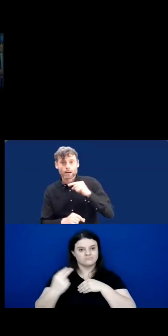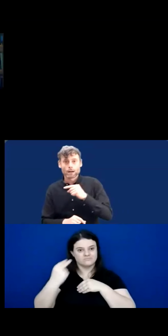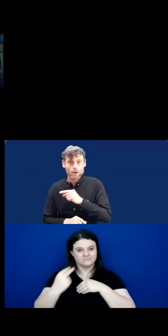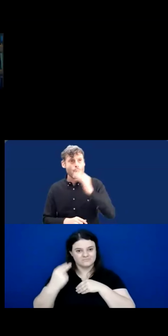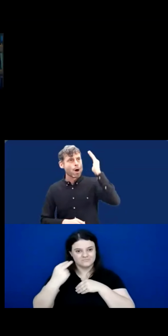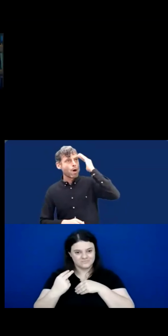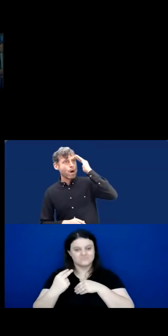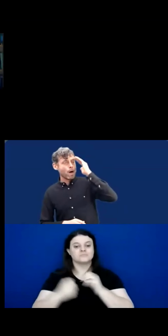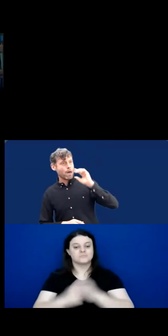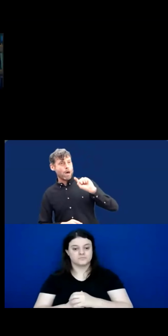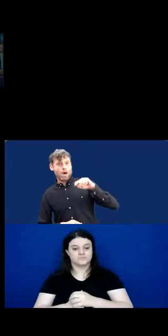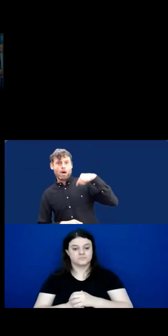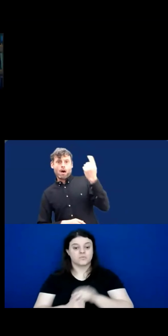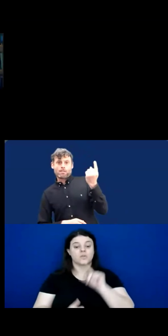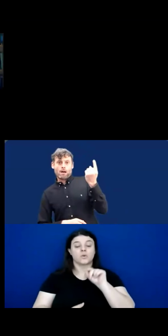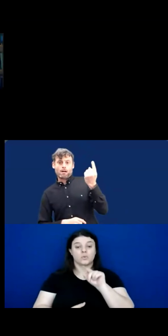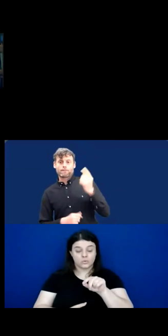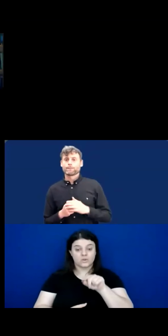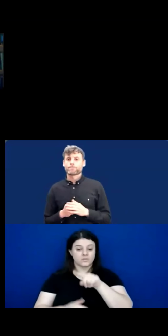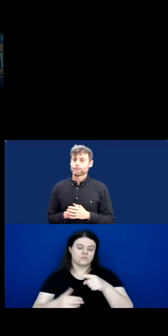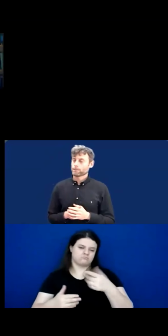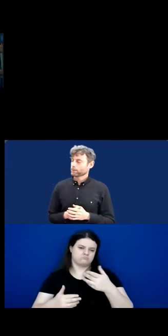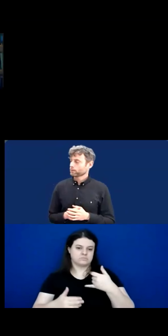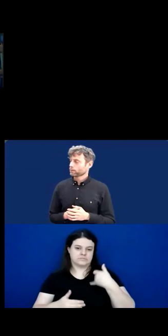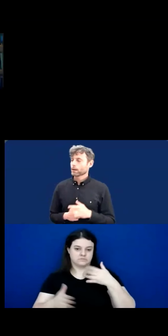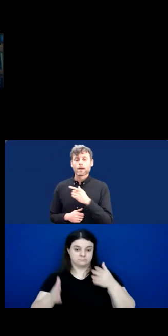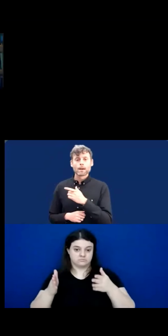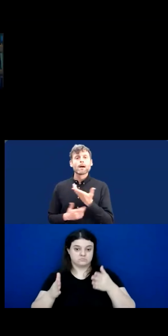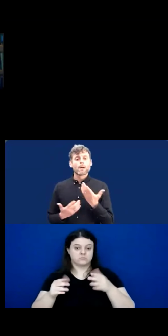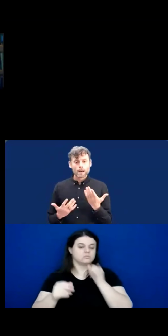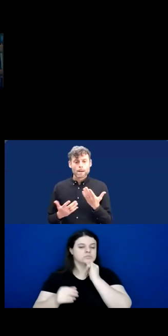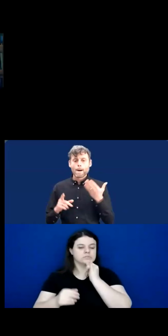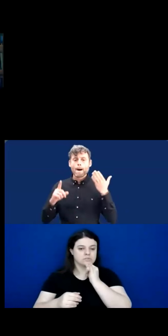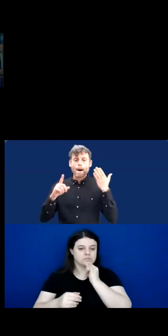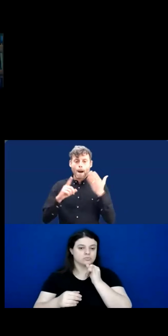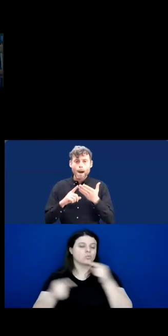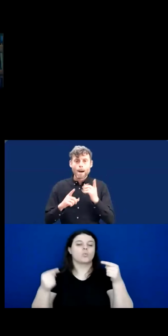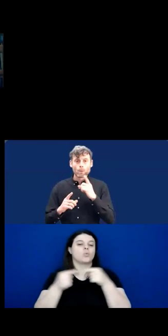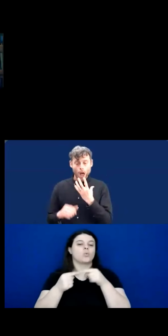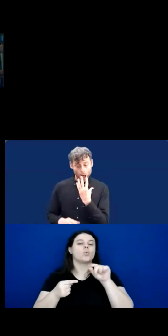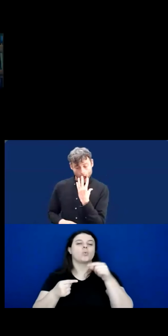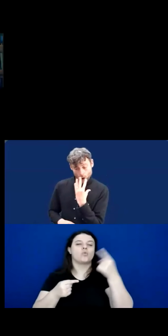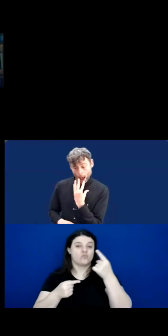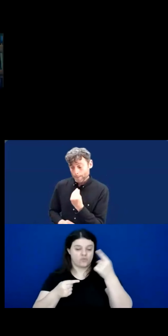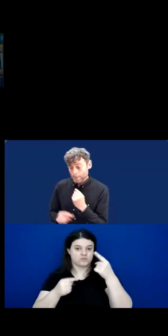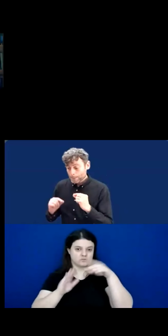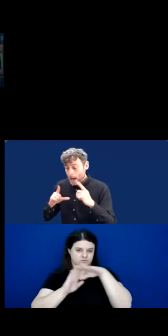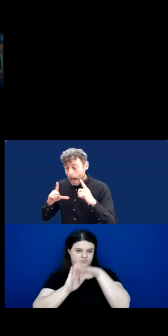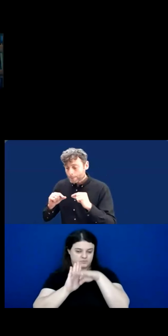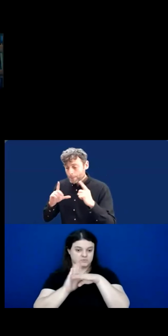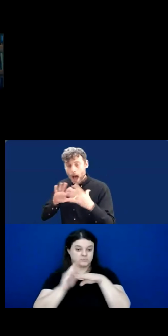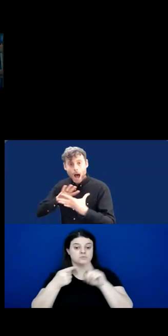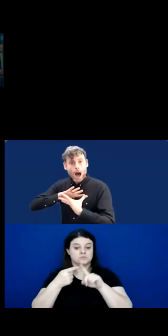Behaviors at this level are, for example, imitation,